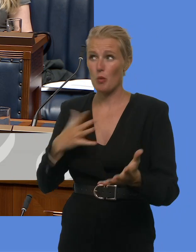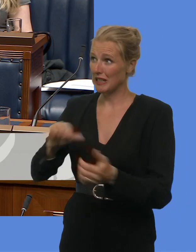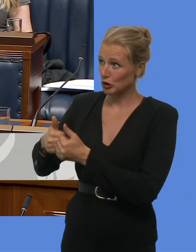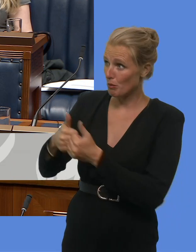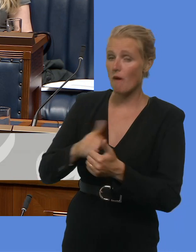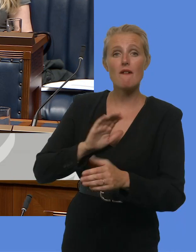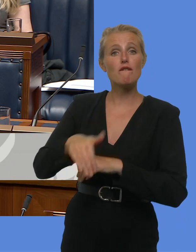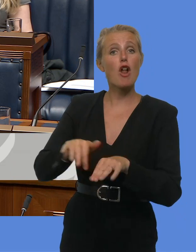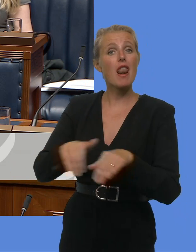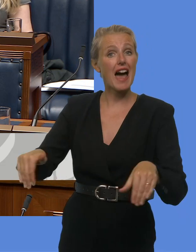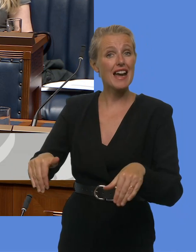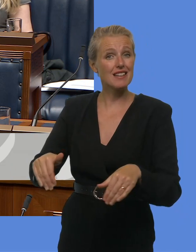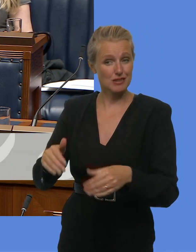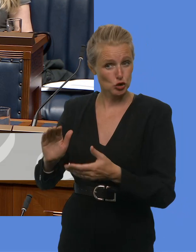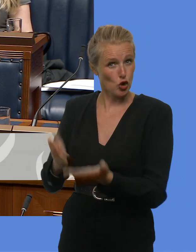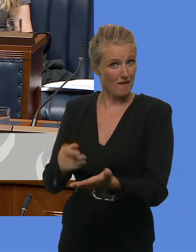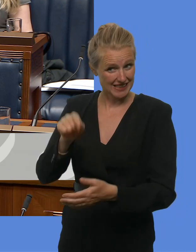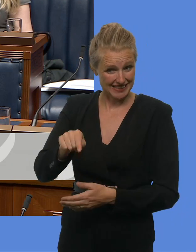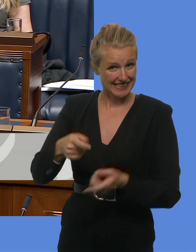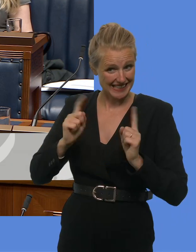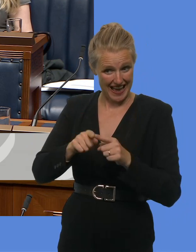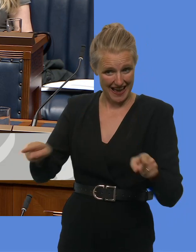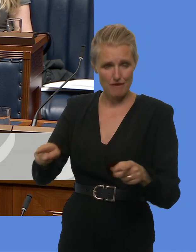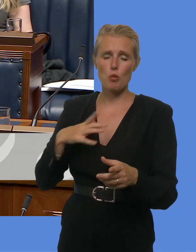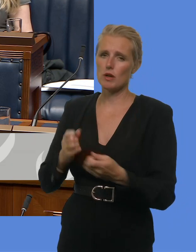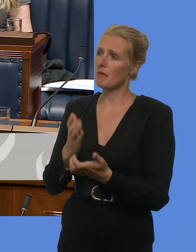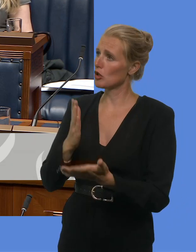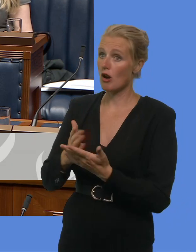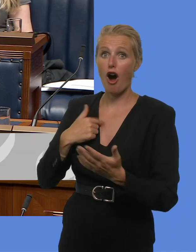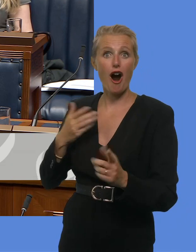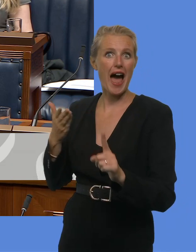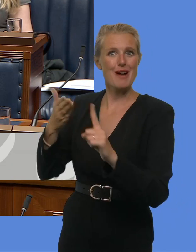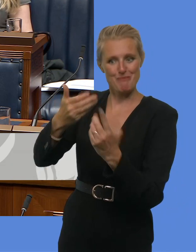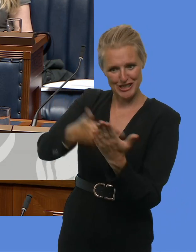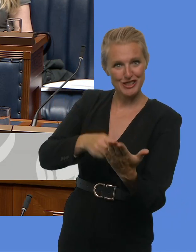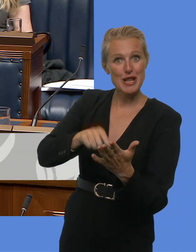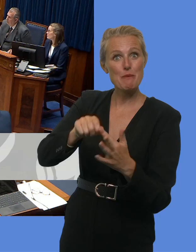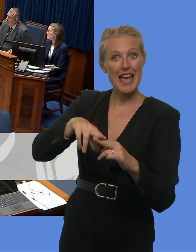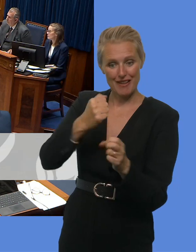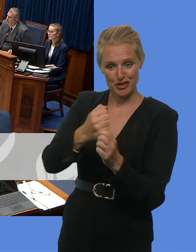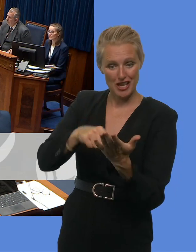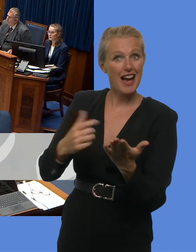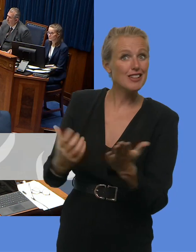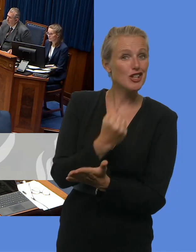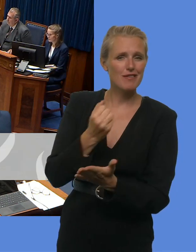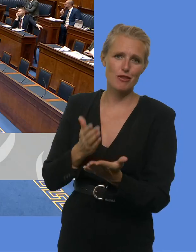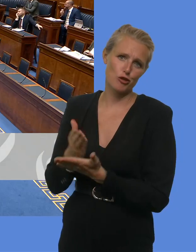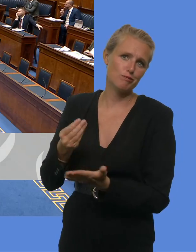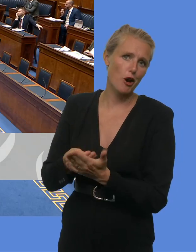frontline public services, and that ability for us to reach the ambition that we have as set out in the programme for government today. Terry Carroll.